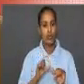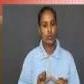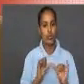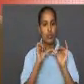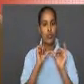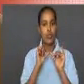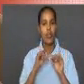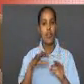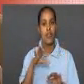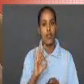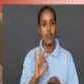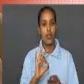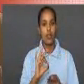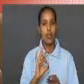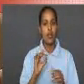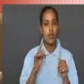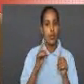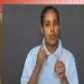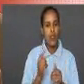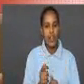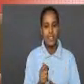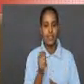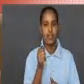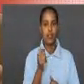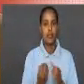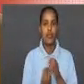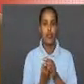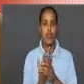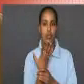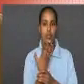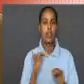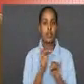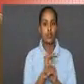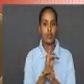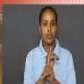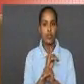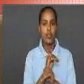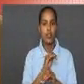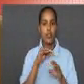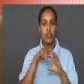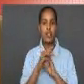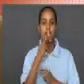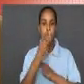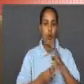to evolve as one of the fastest growing industries in the